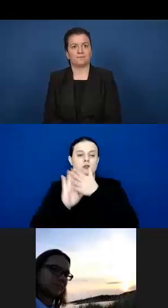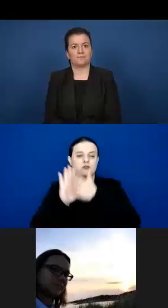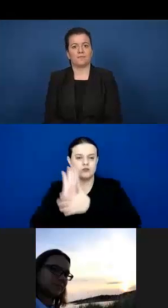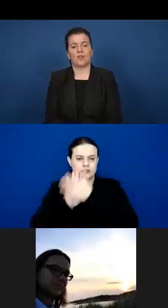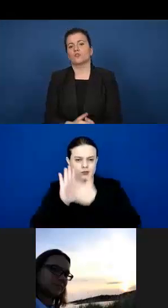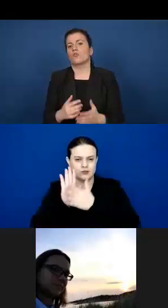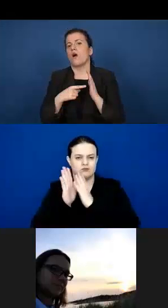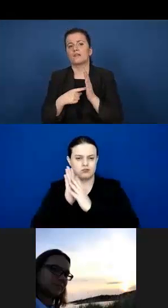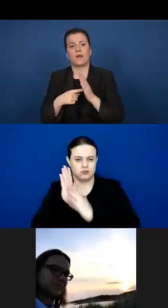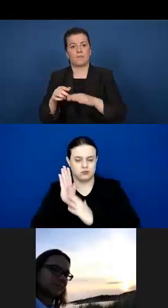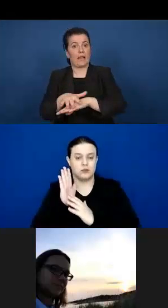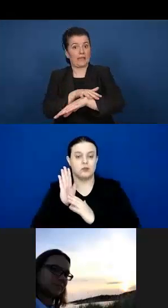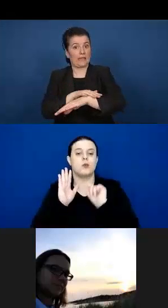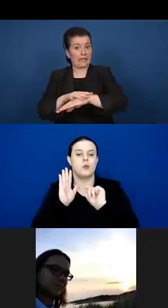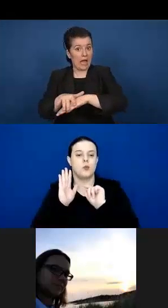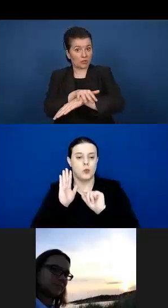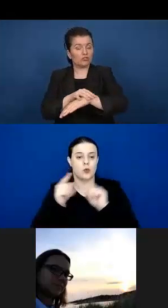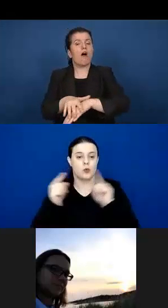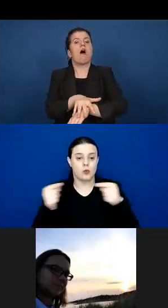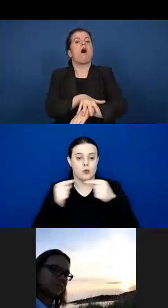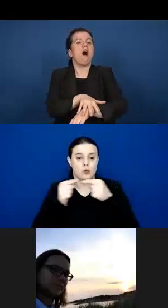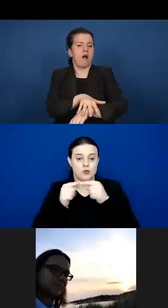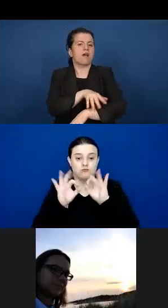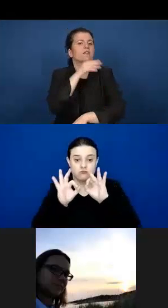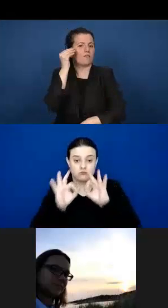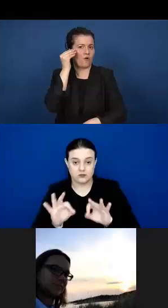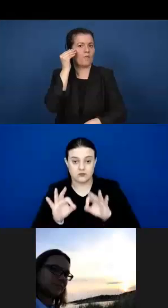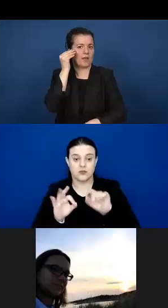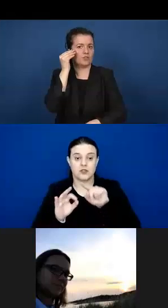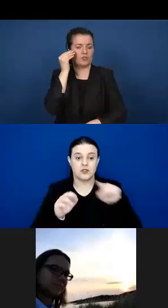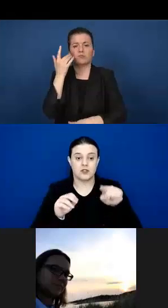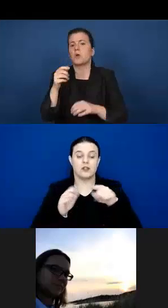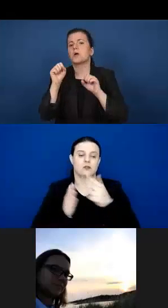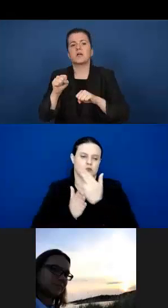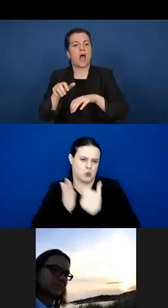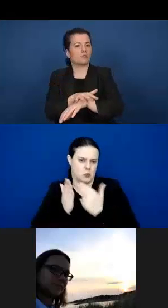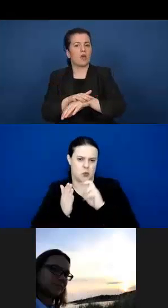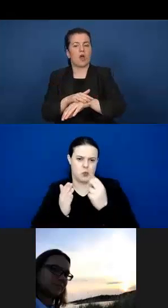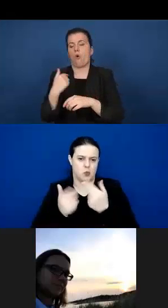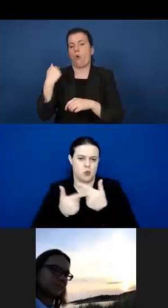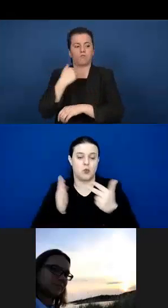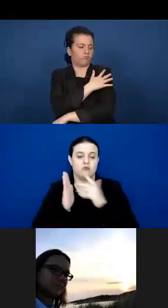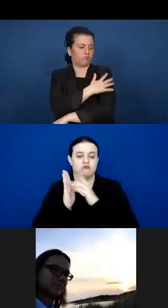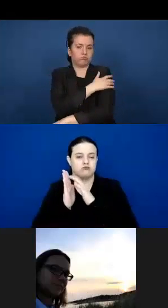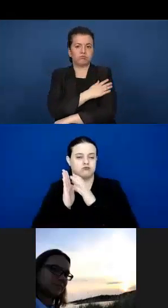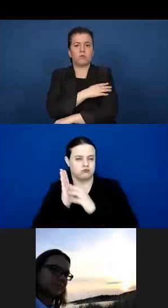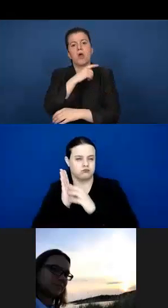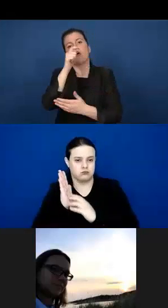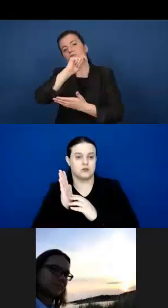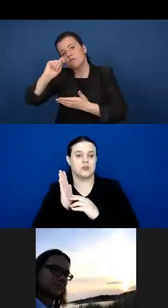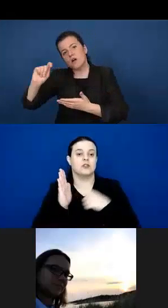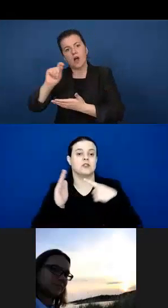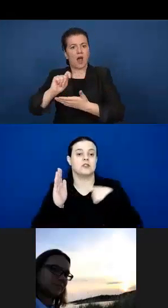touchscreen, its dynamic nature referring to the act of writing or drawing, where the touchscreen can take several